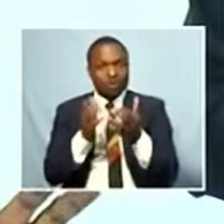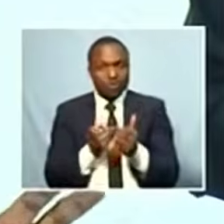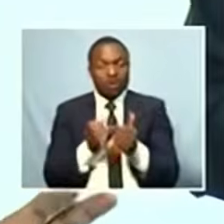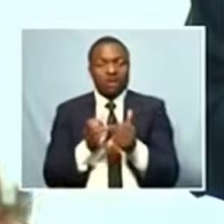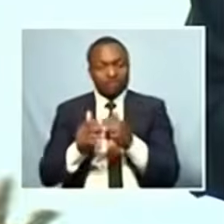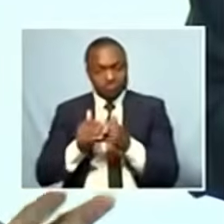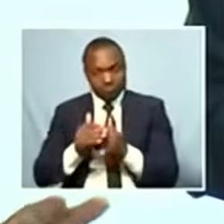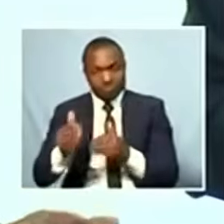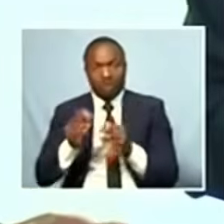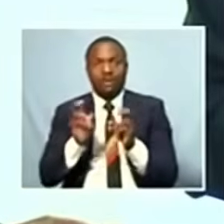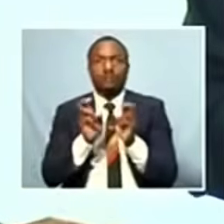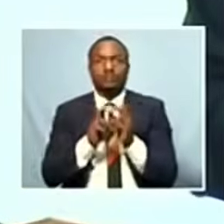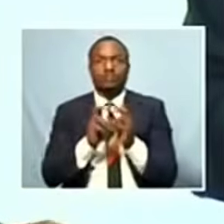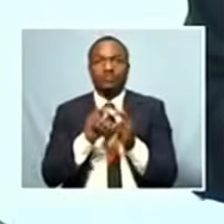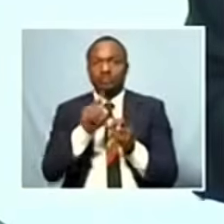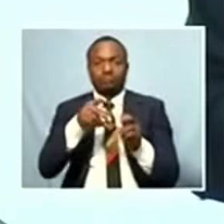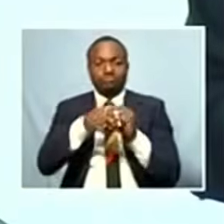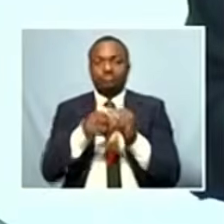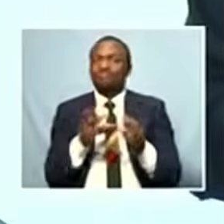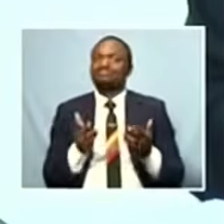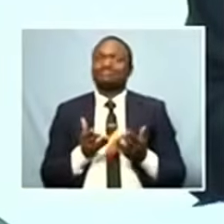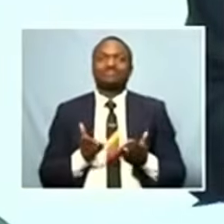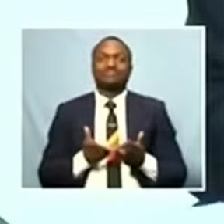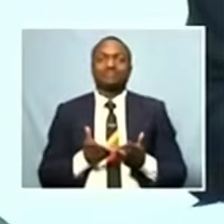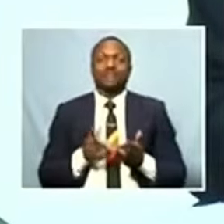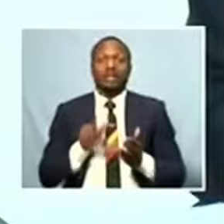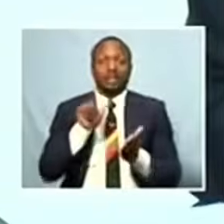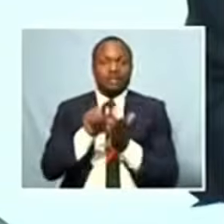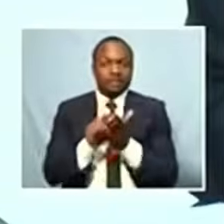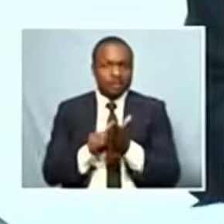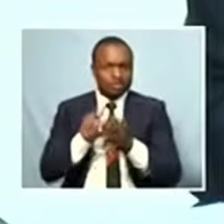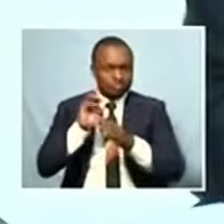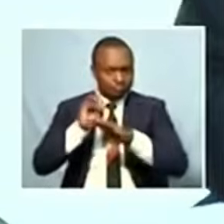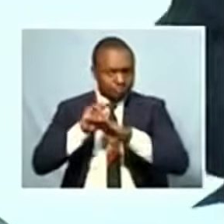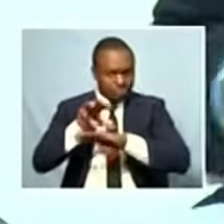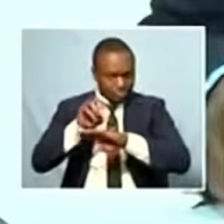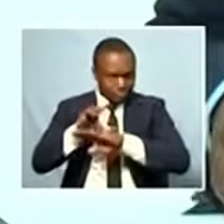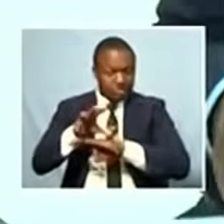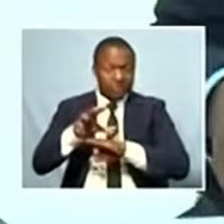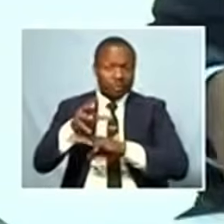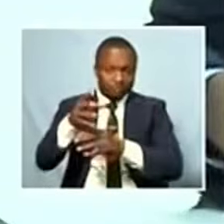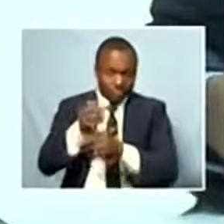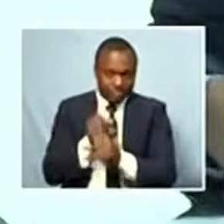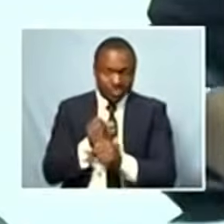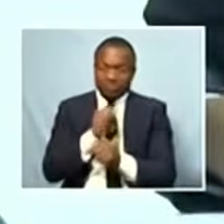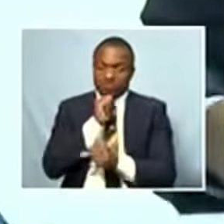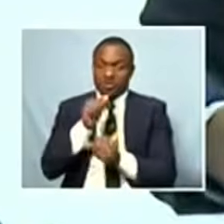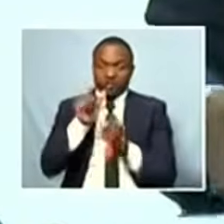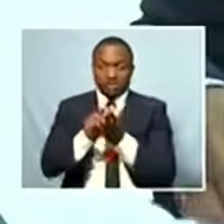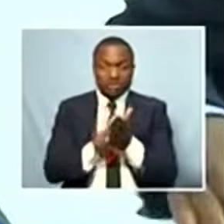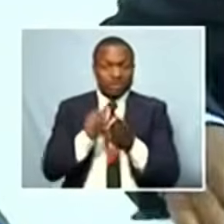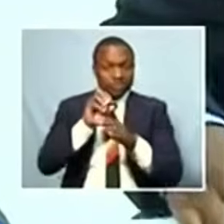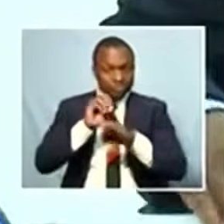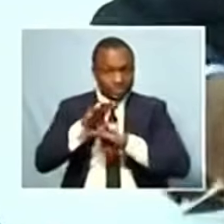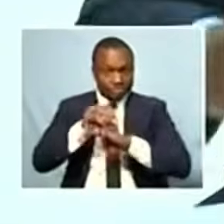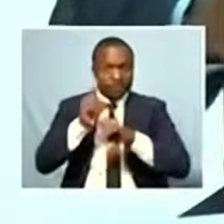the contracts. Those were not terminated. So the legal opinion that we've received, it's actually not a legal opinion, but the clearance, yeah, it's a